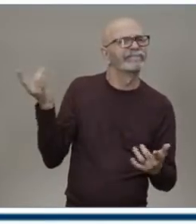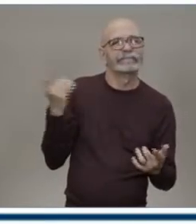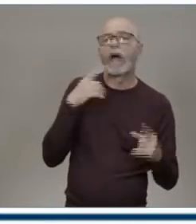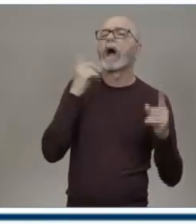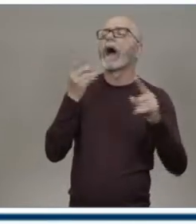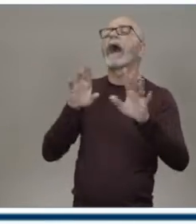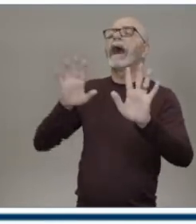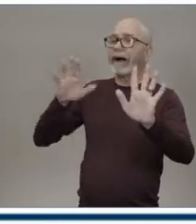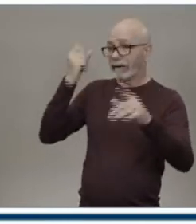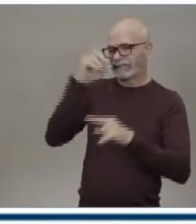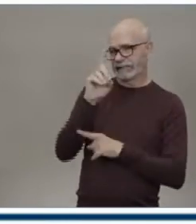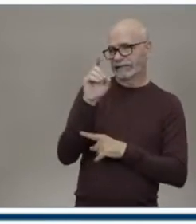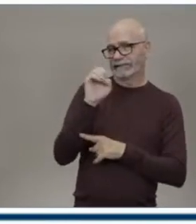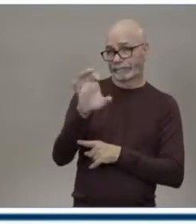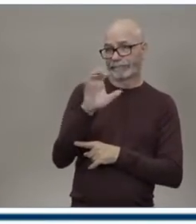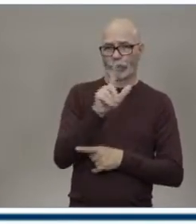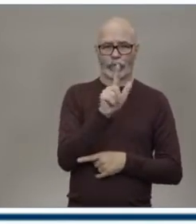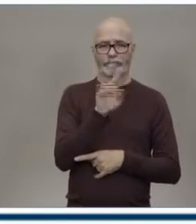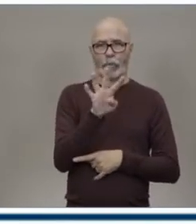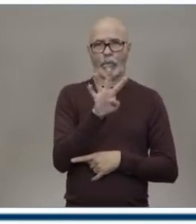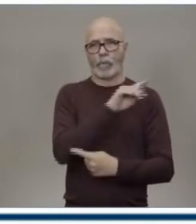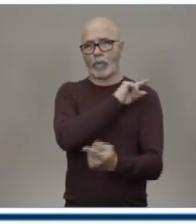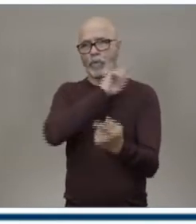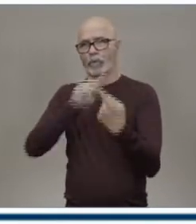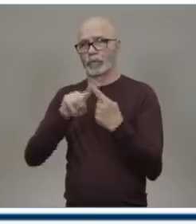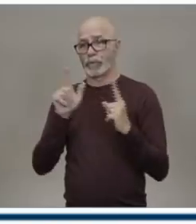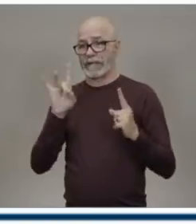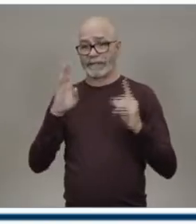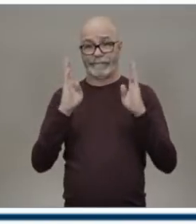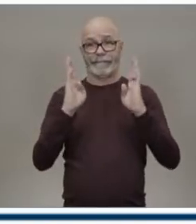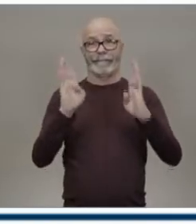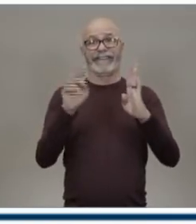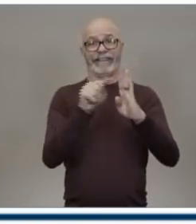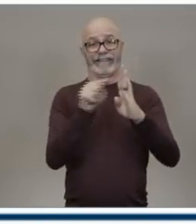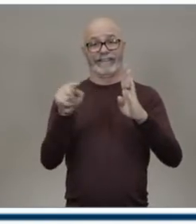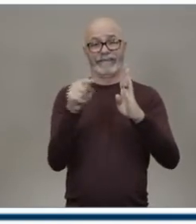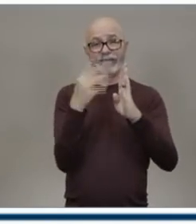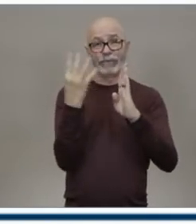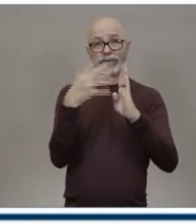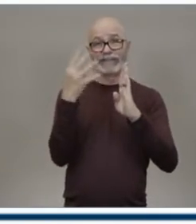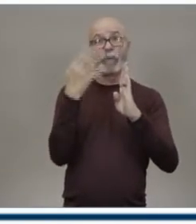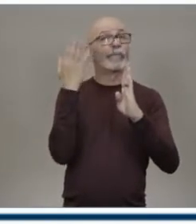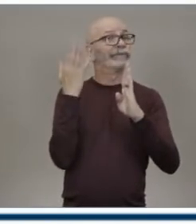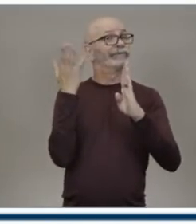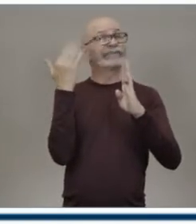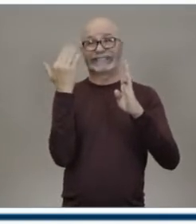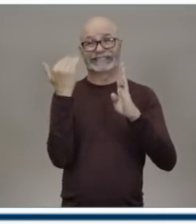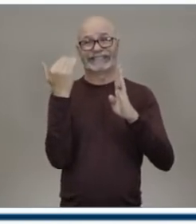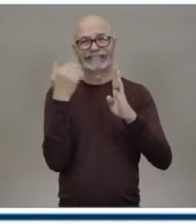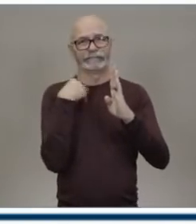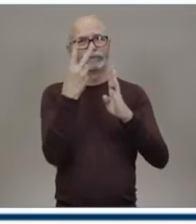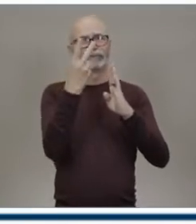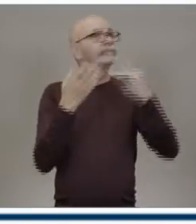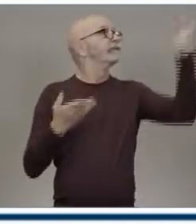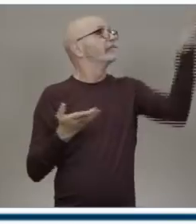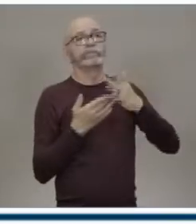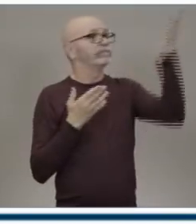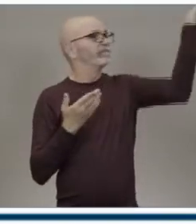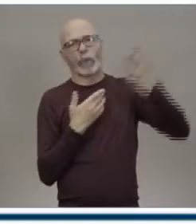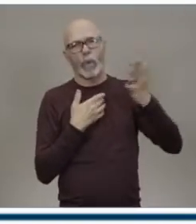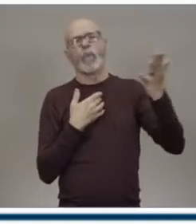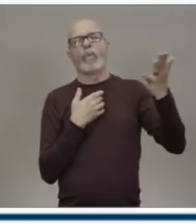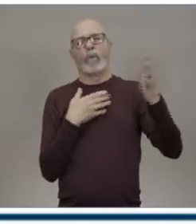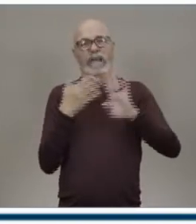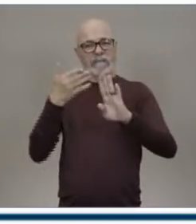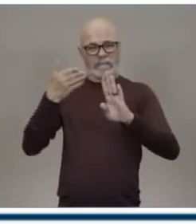28th. It's really given we had very small amounts of vaccine. We'd only had 2 shipments of vaccine prior to the holidays. We wanted